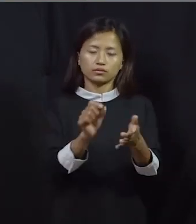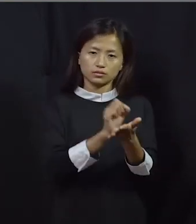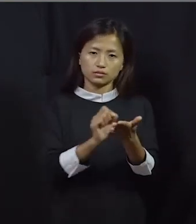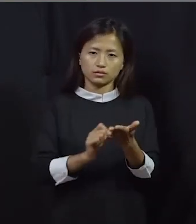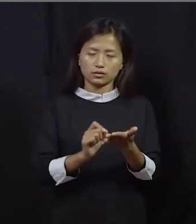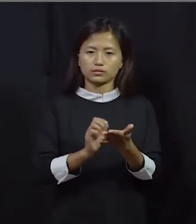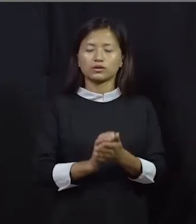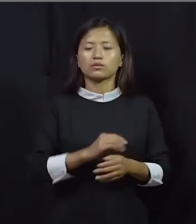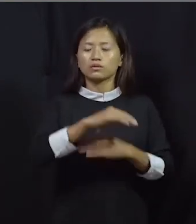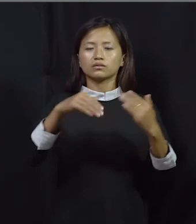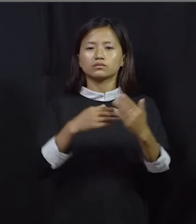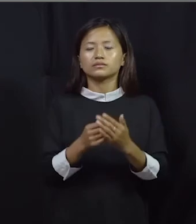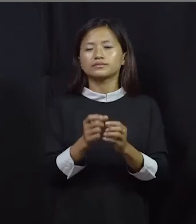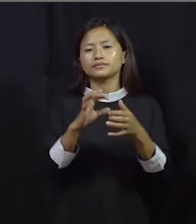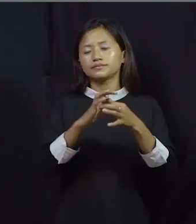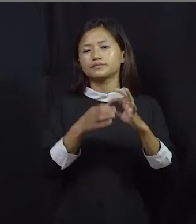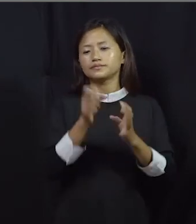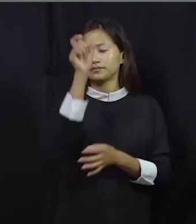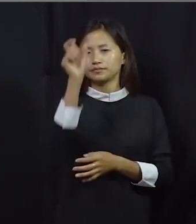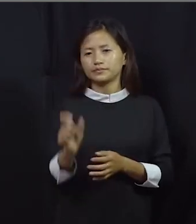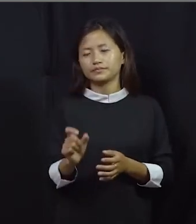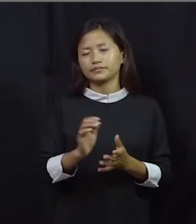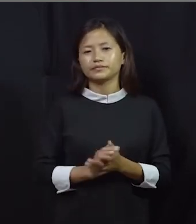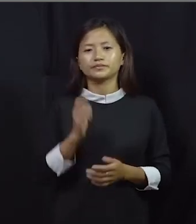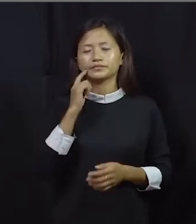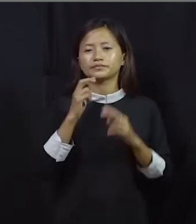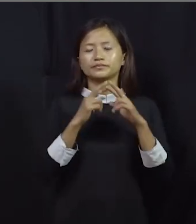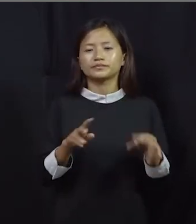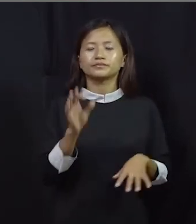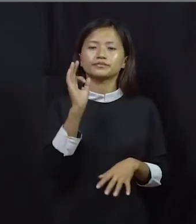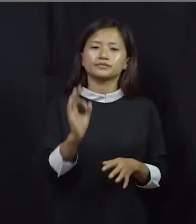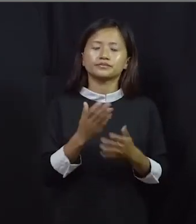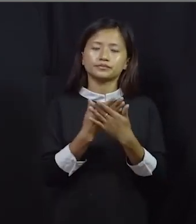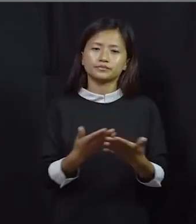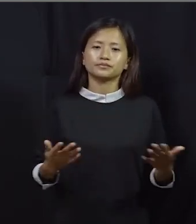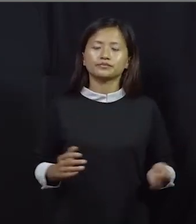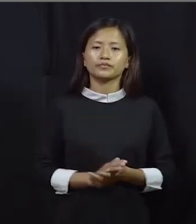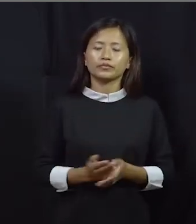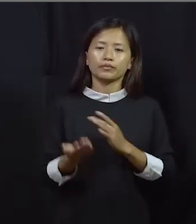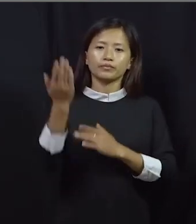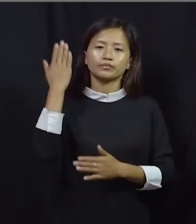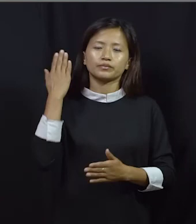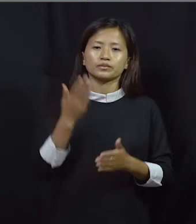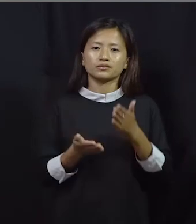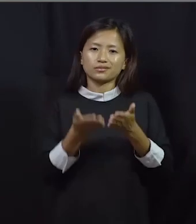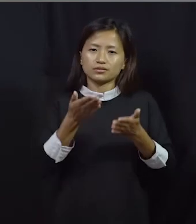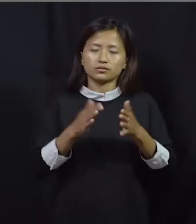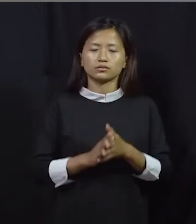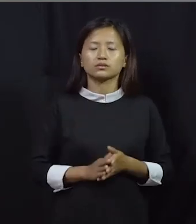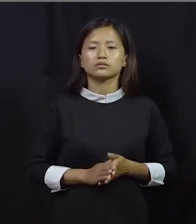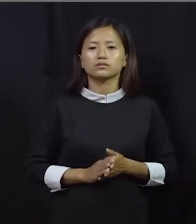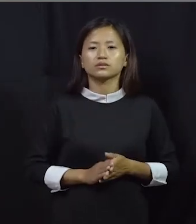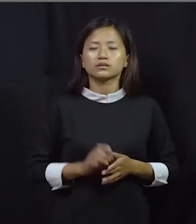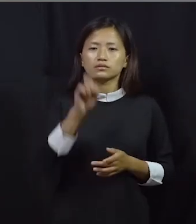all the partners. One very important thing is we have a past adjustment. This past